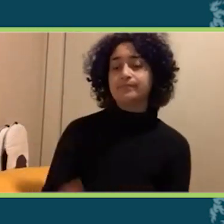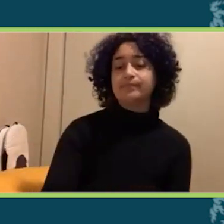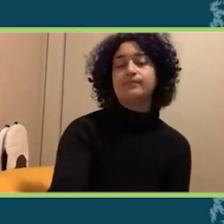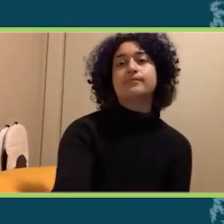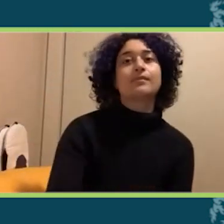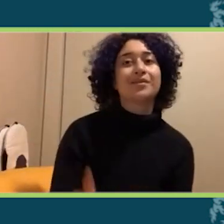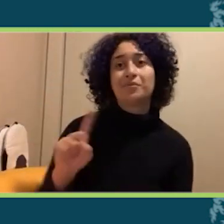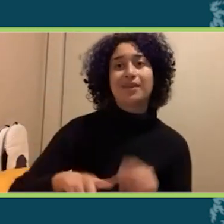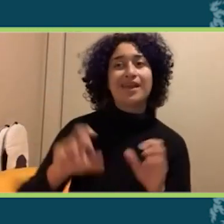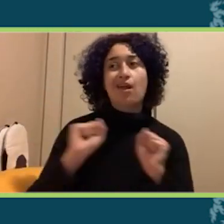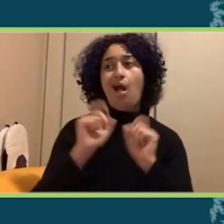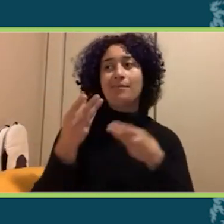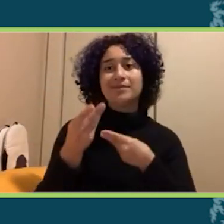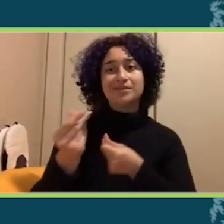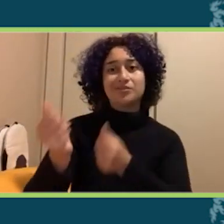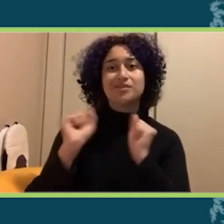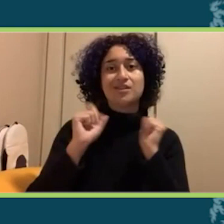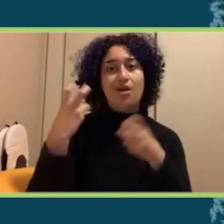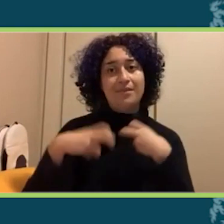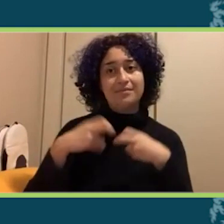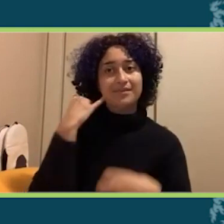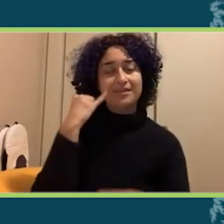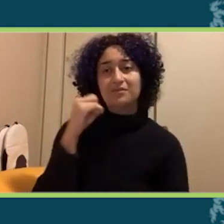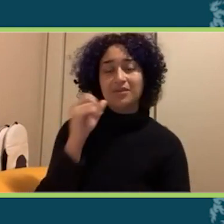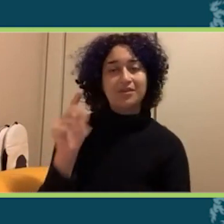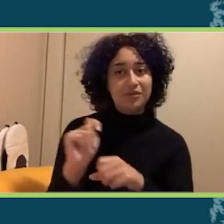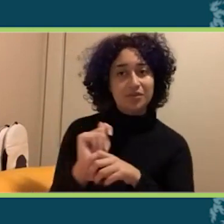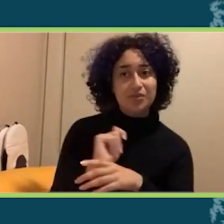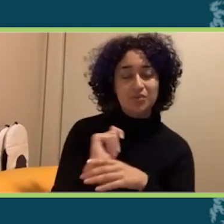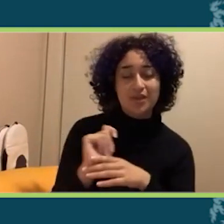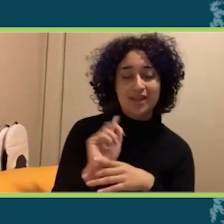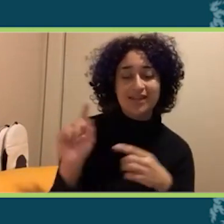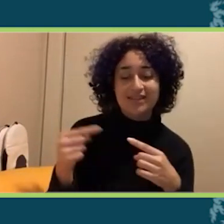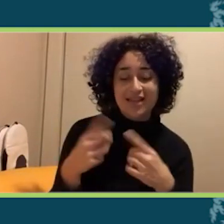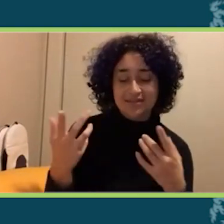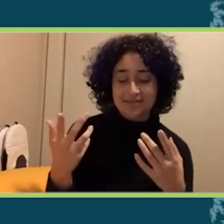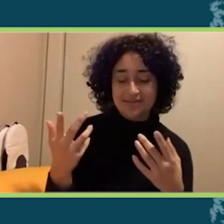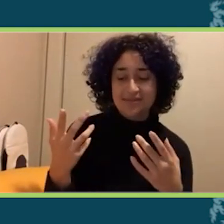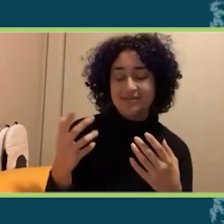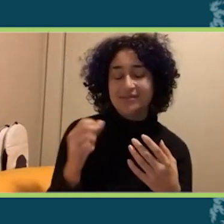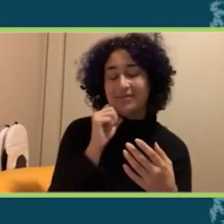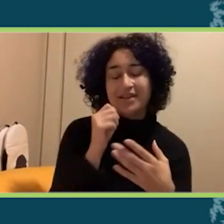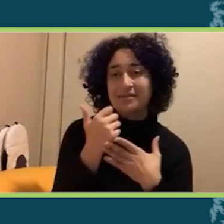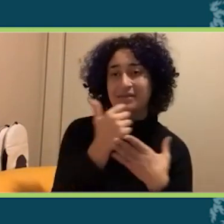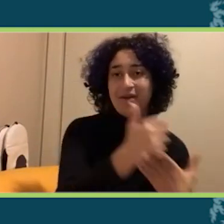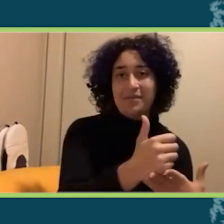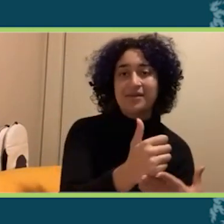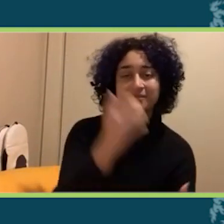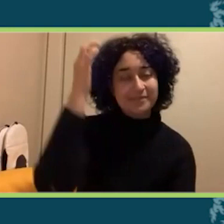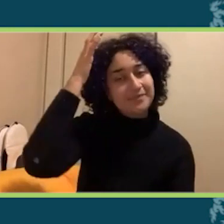be all solutions to all problems. And if we don't have the training, then we're going to do a disservice to the intent.